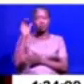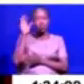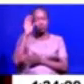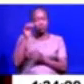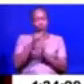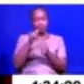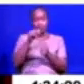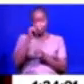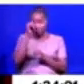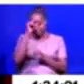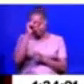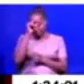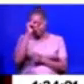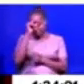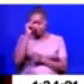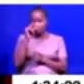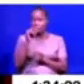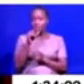na serikali kuu.